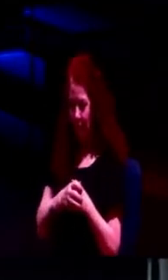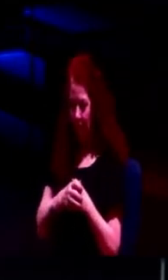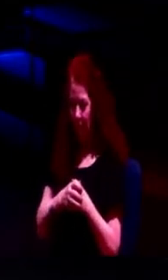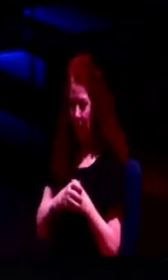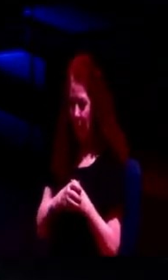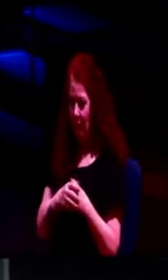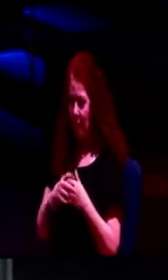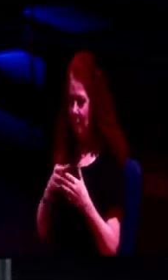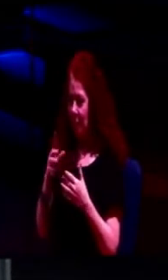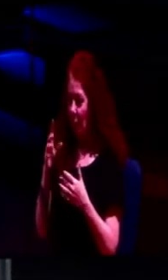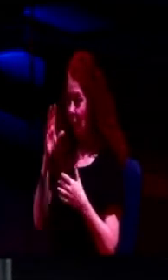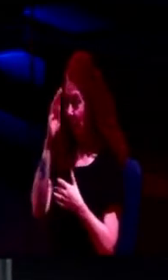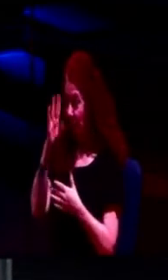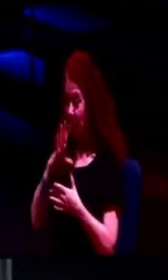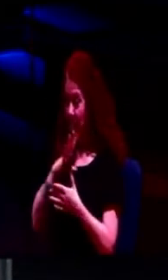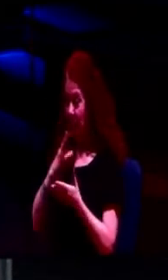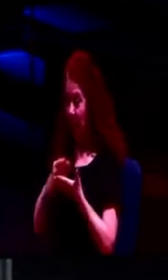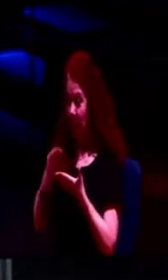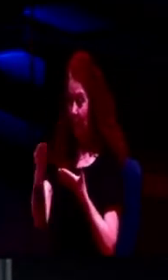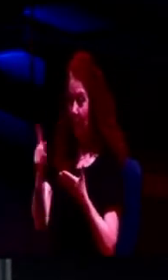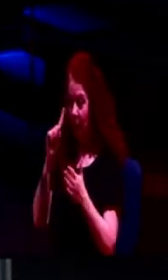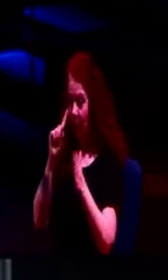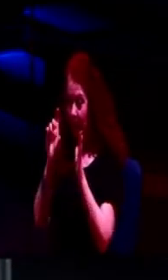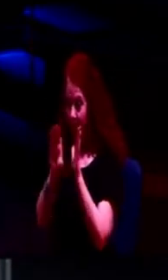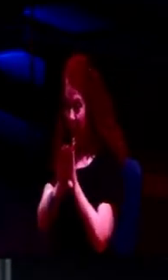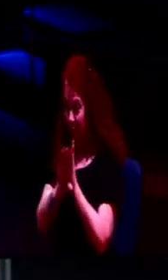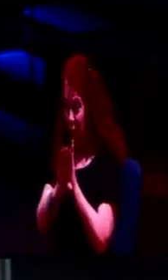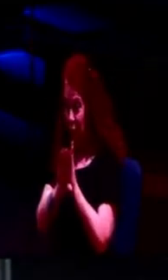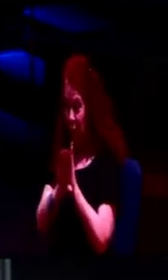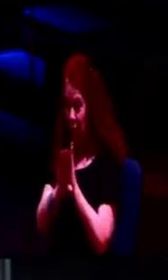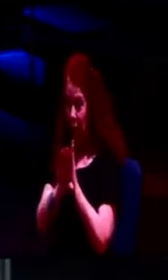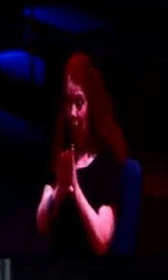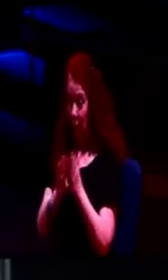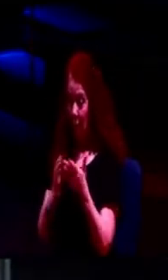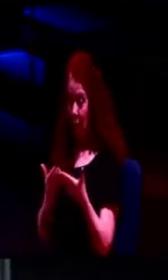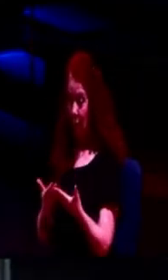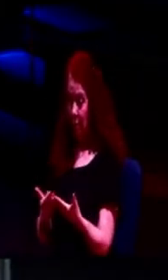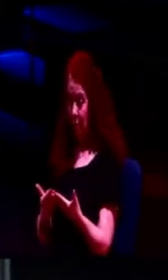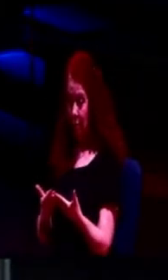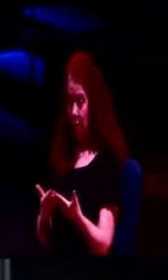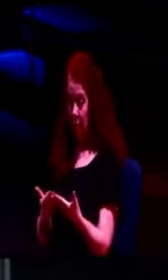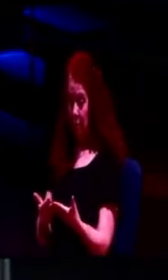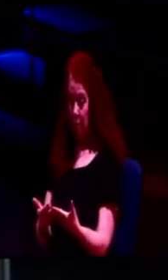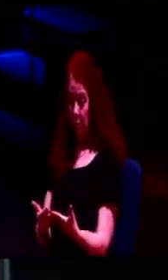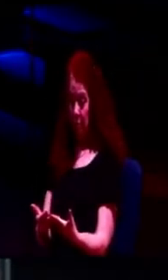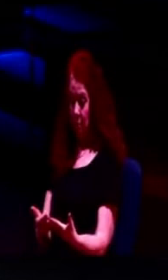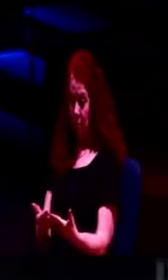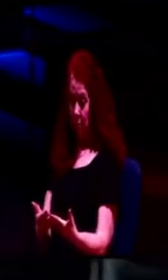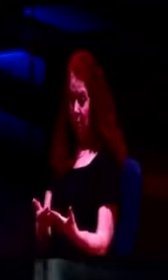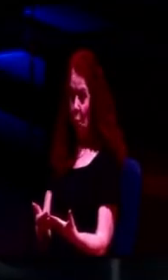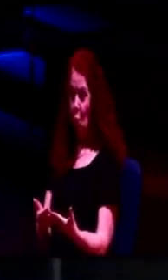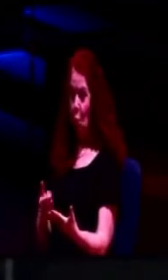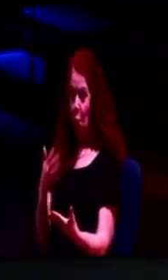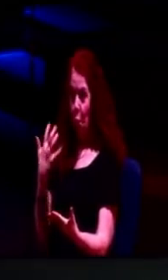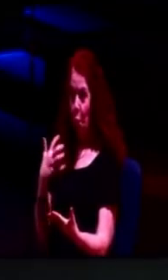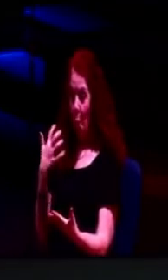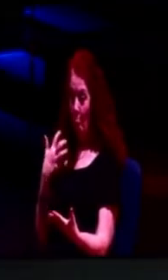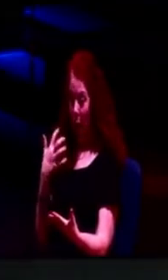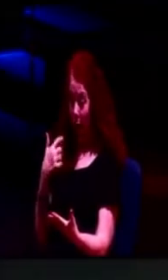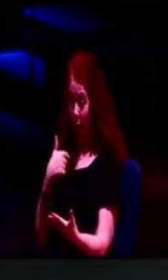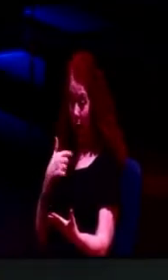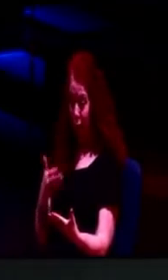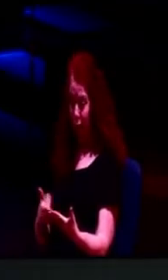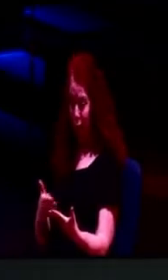picture he had in his hand that he paid $2 for? I bet he was even more stoked when he got the check for $5 million for that